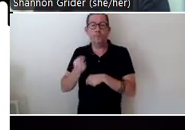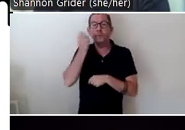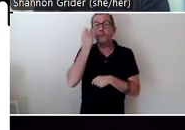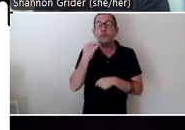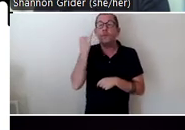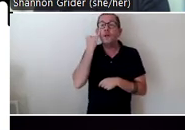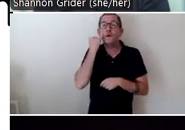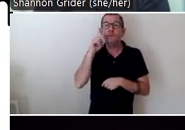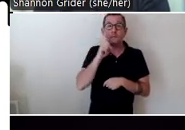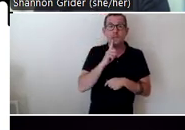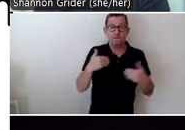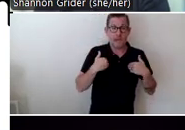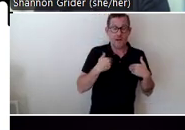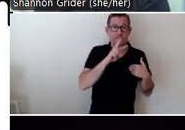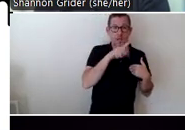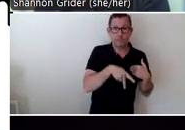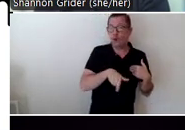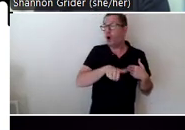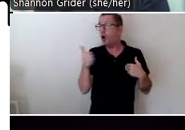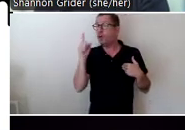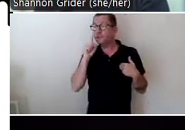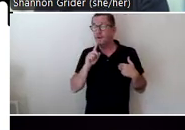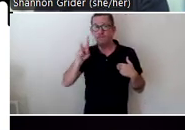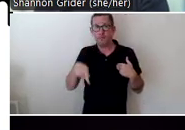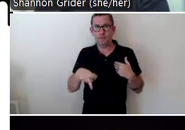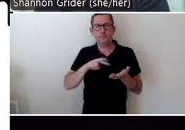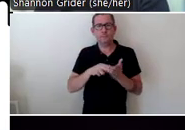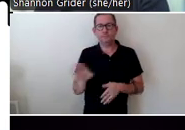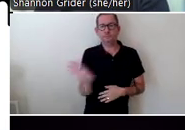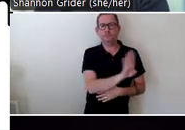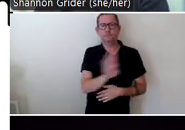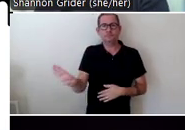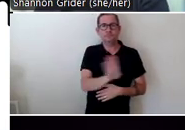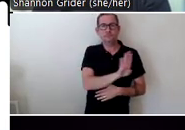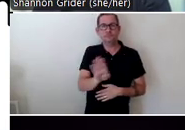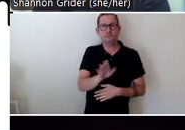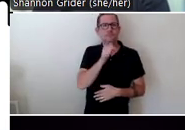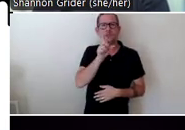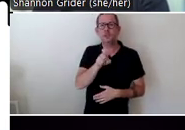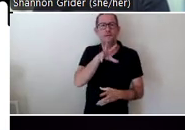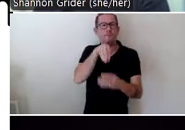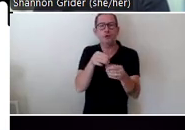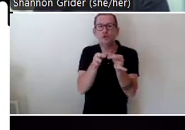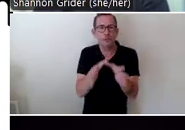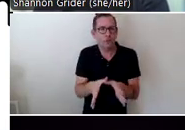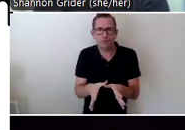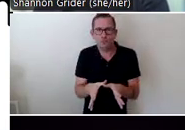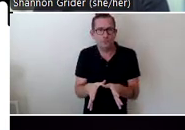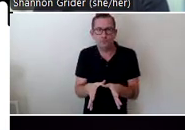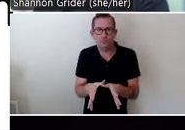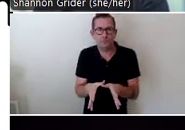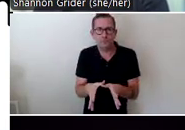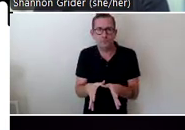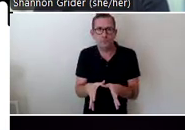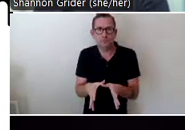It's just like if you're doing it in an office and you have the interpreter on site, you're just using that interpreter to